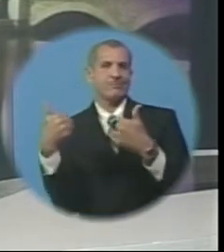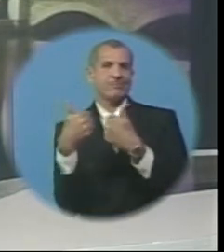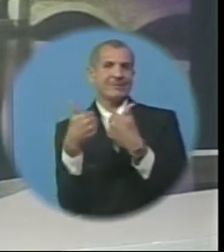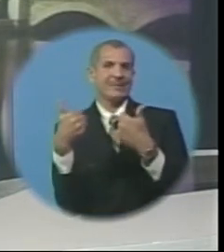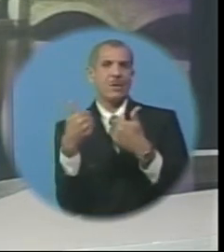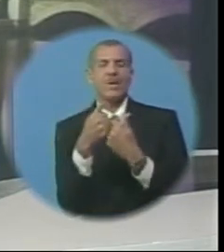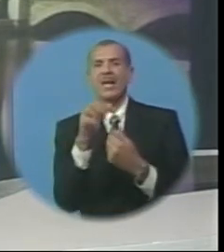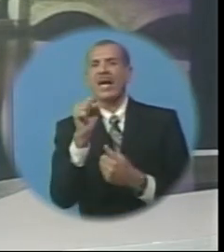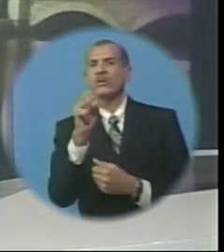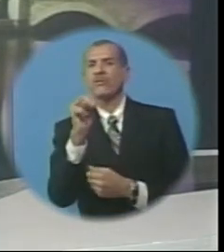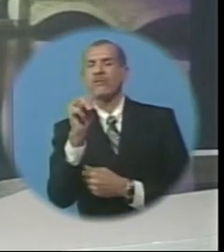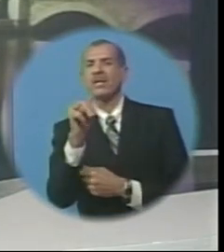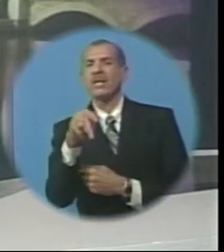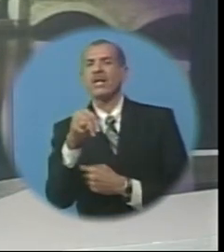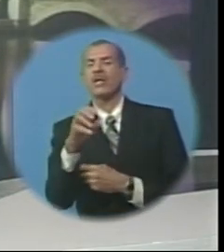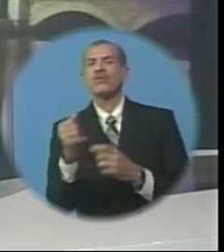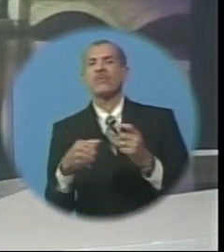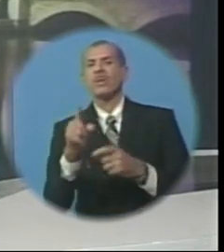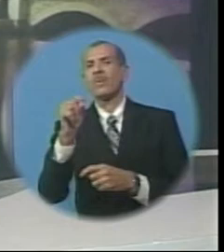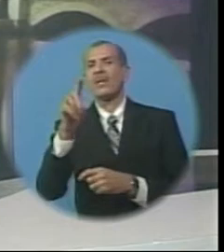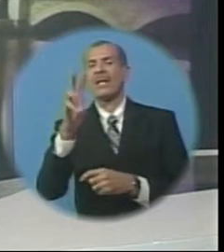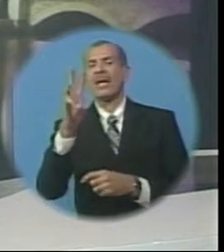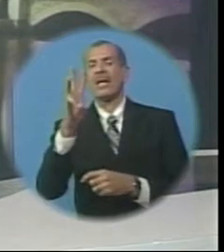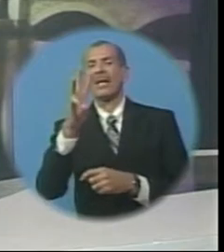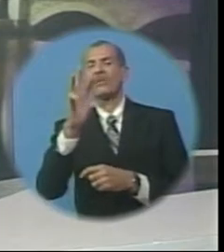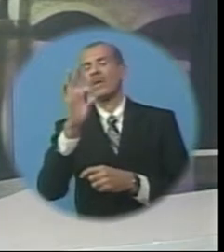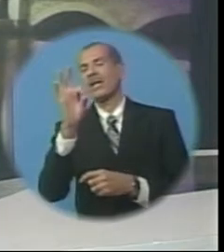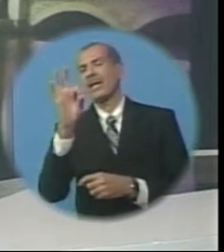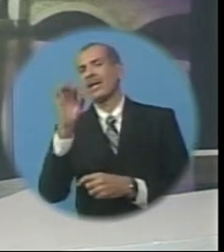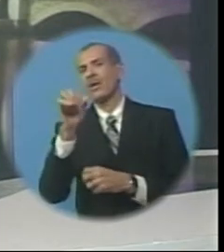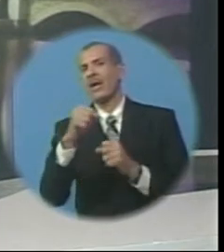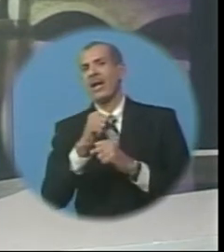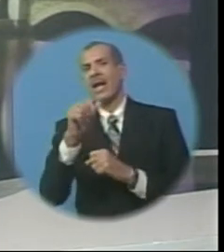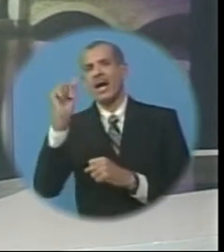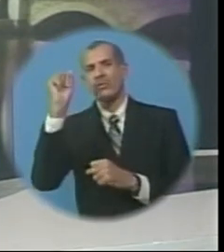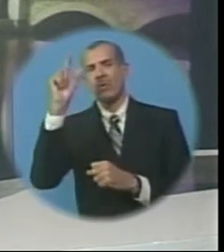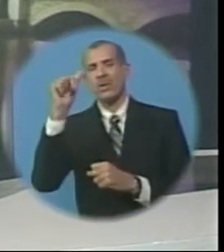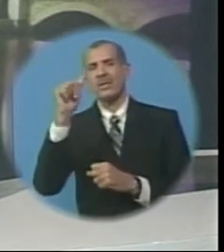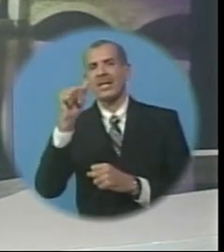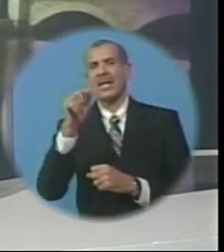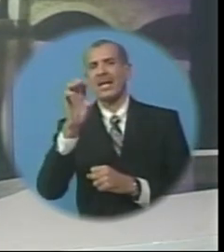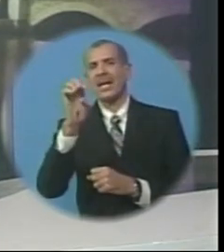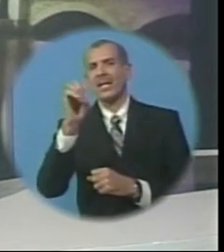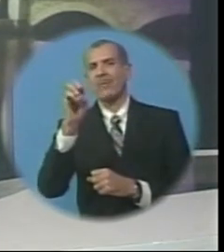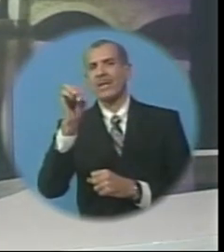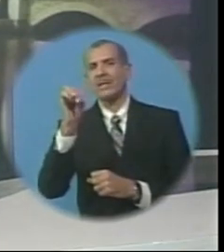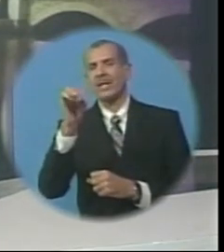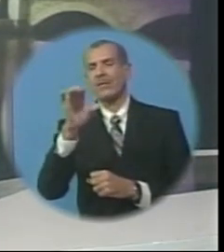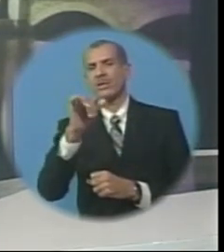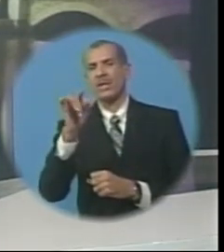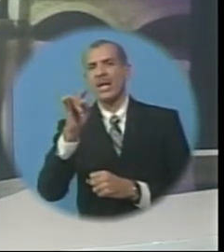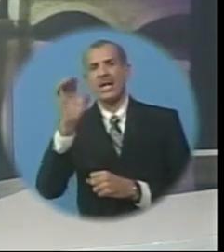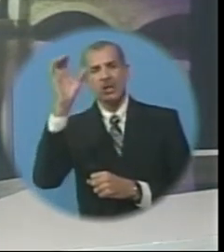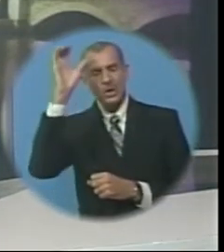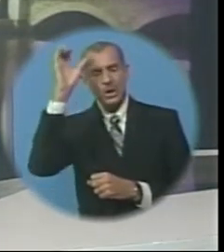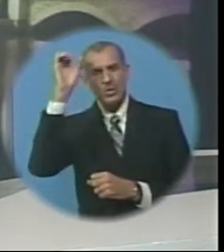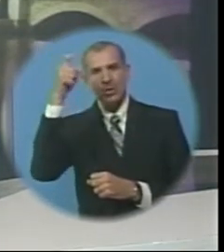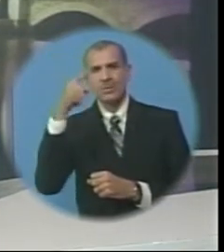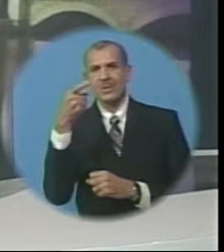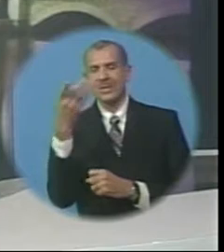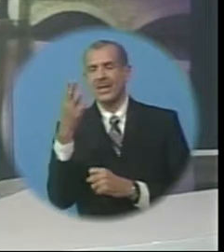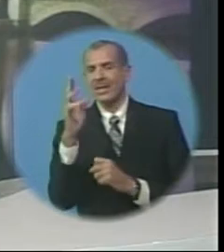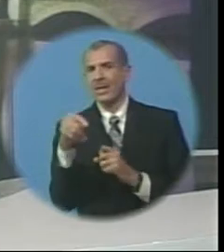with an SUV driven by 29-year-old Angel Lewis of Enterprise Gardens in Christchurch, where Shane Jones was on the scene